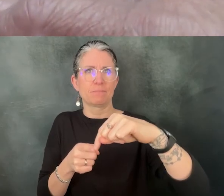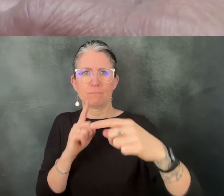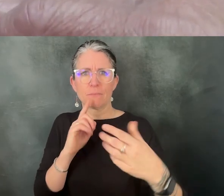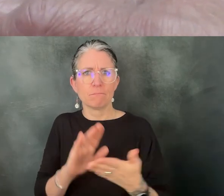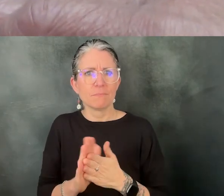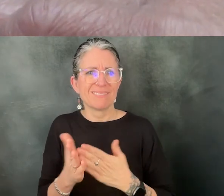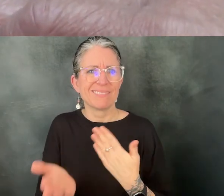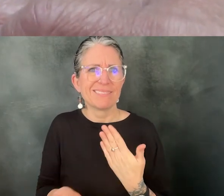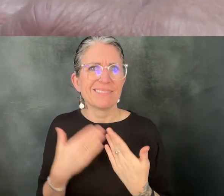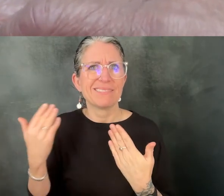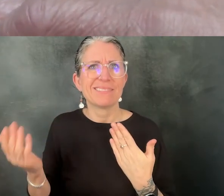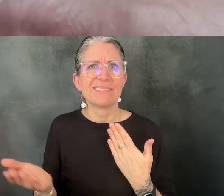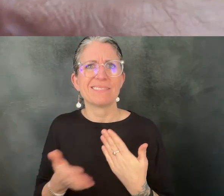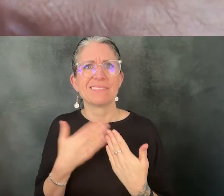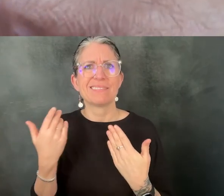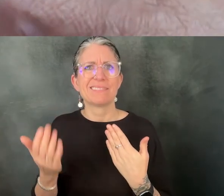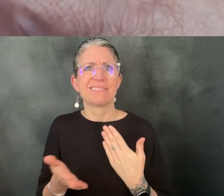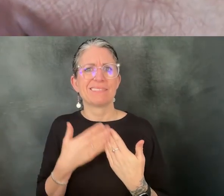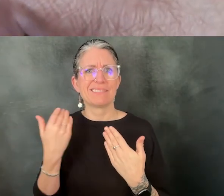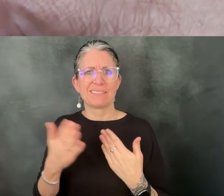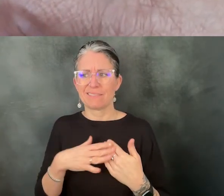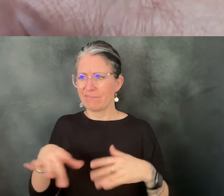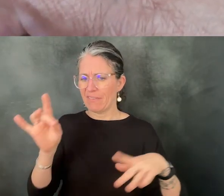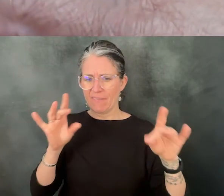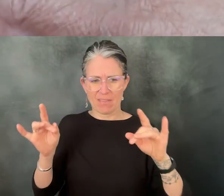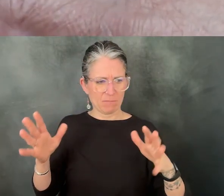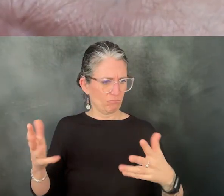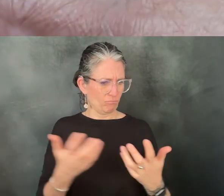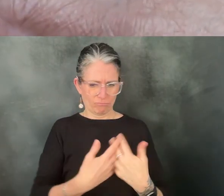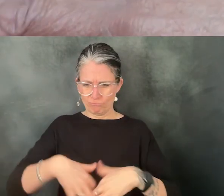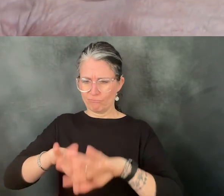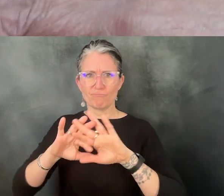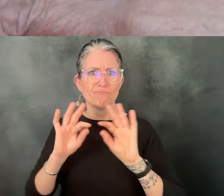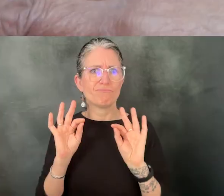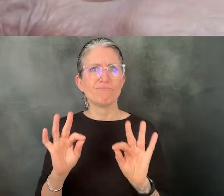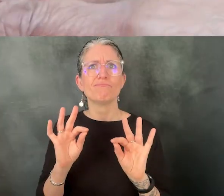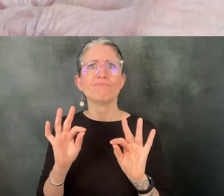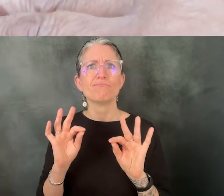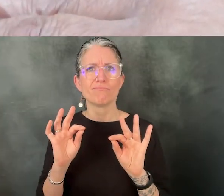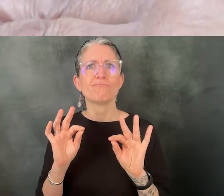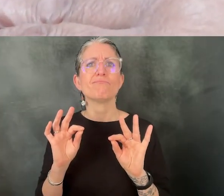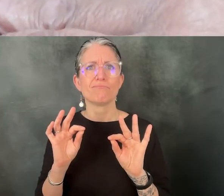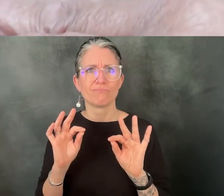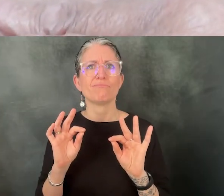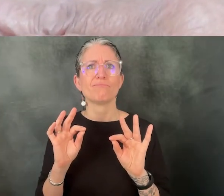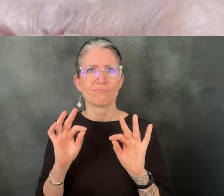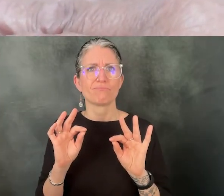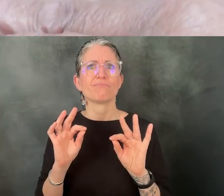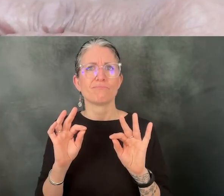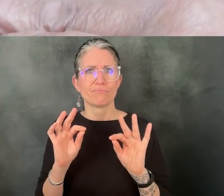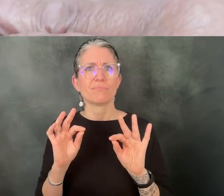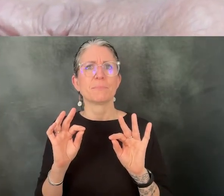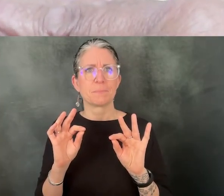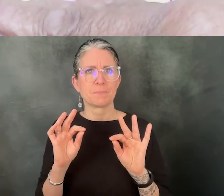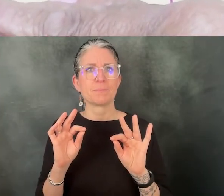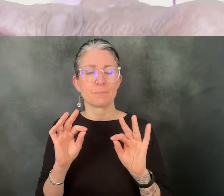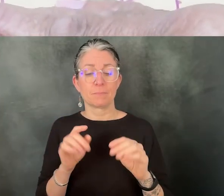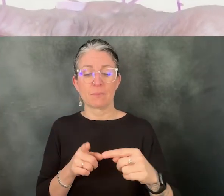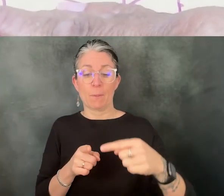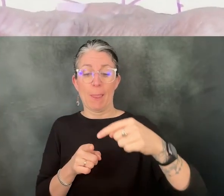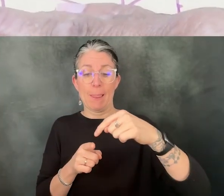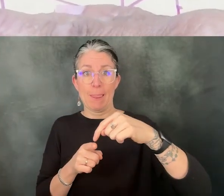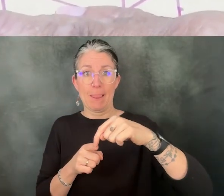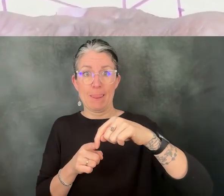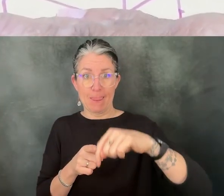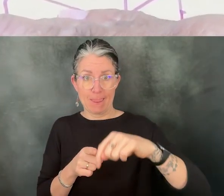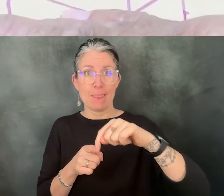it really easy for me to line everything up and be right on the money. I'm going to come to the end of my ticking stick